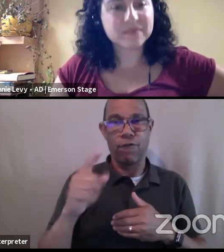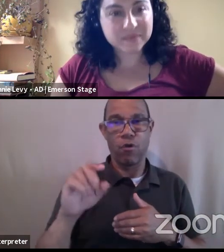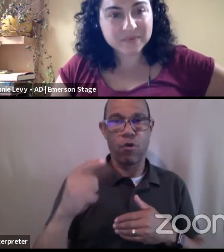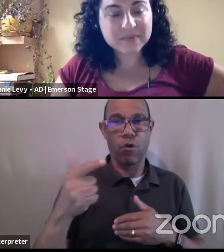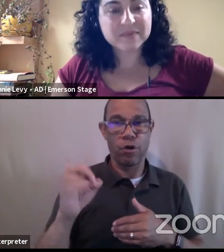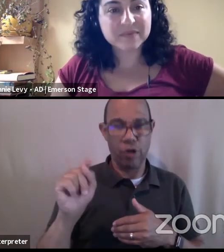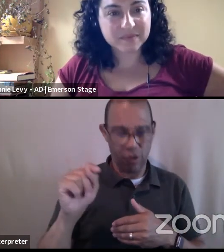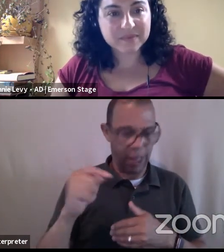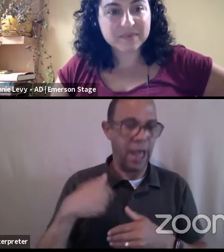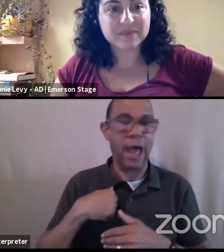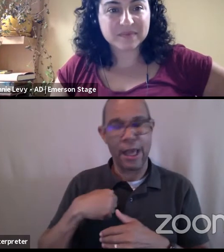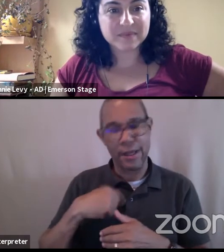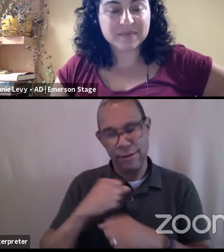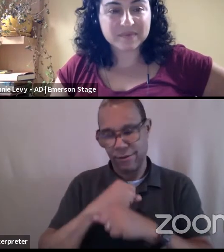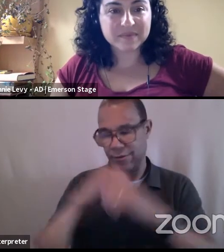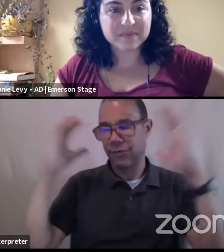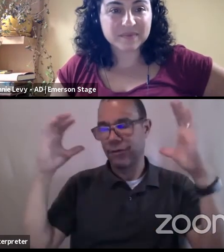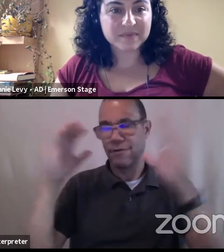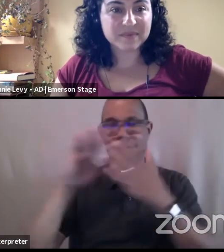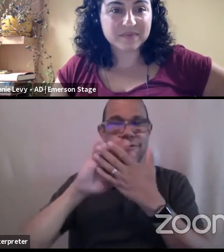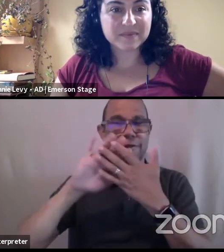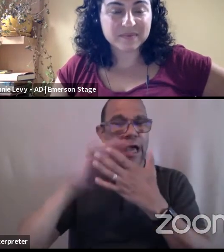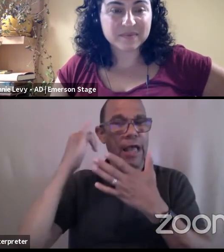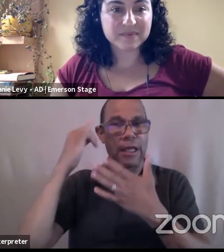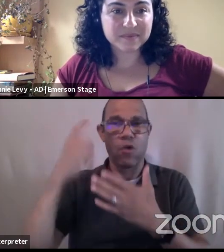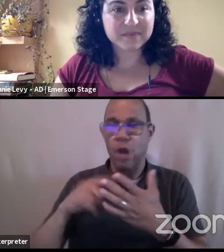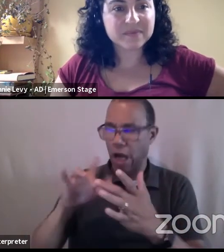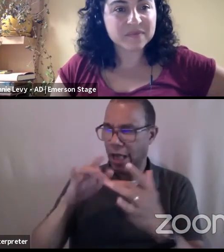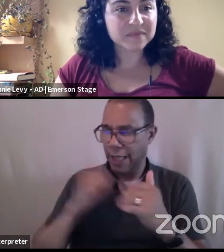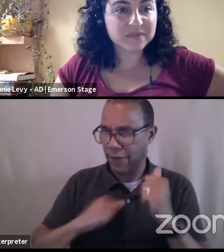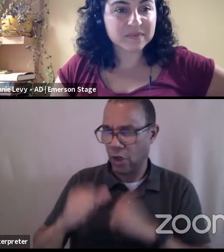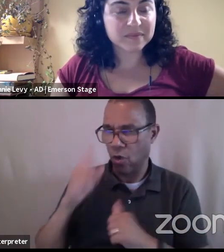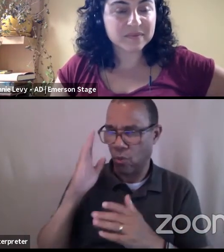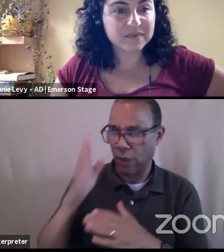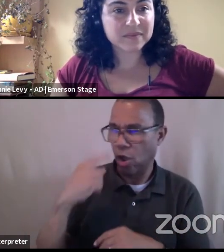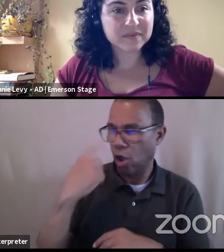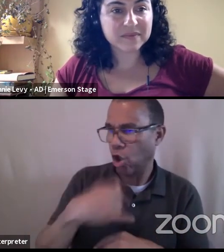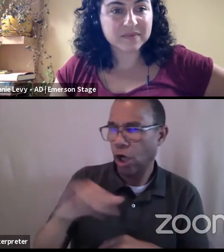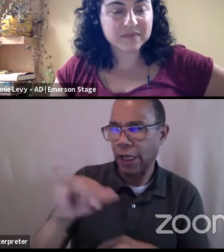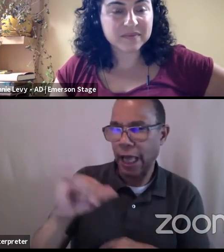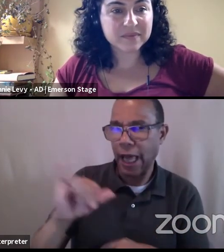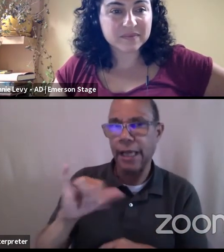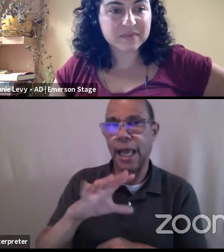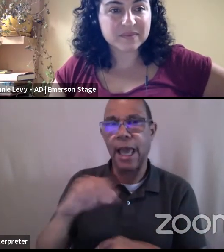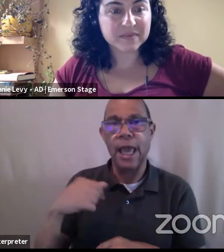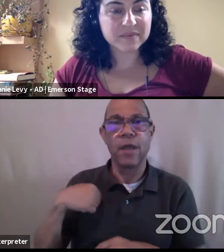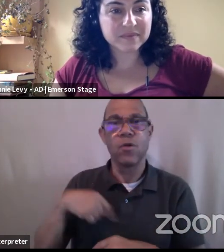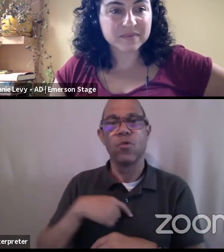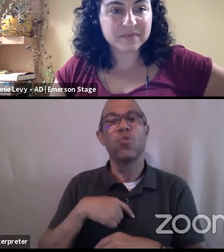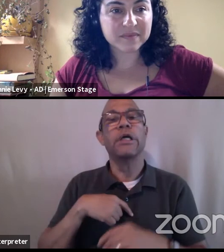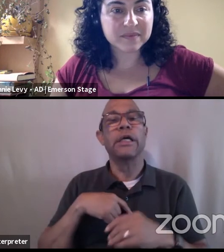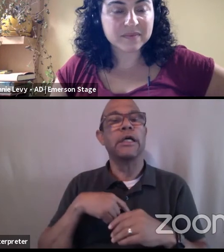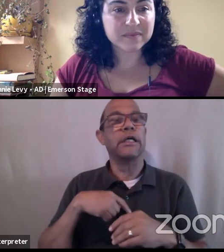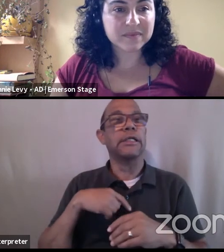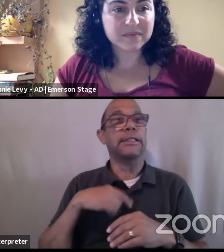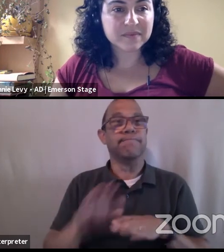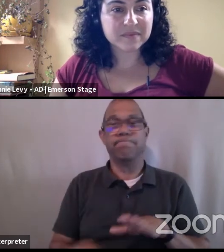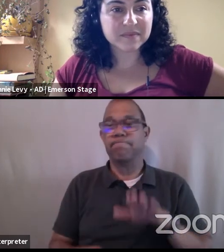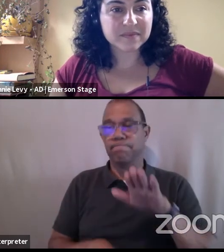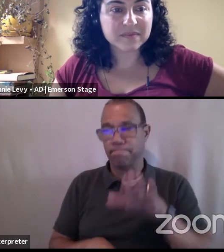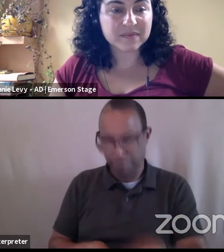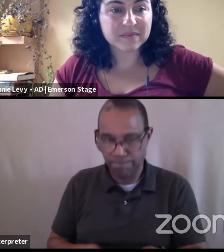what uh our waiting for godot could be and we stepped into this exploration but in that creative process